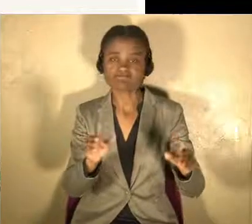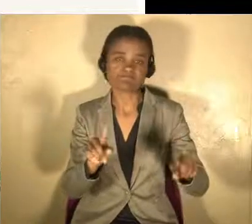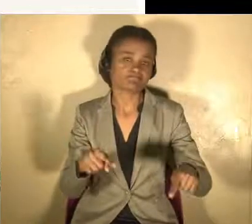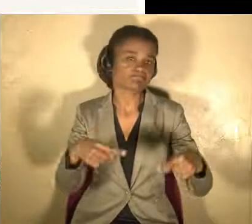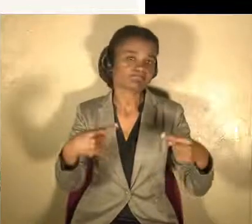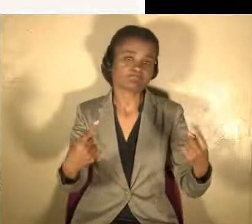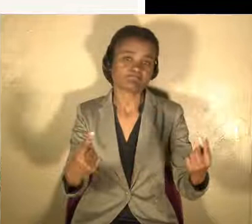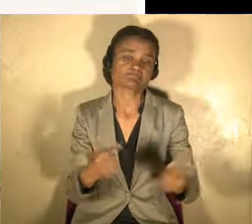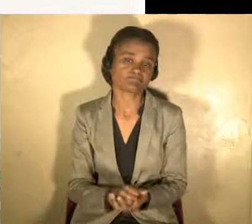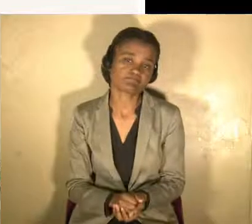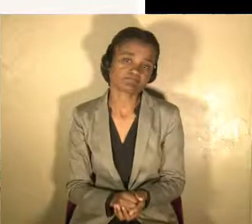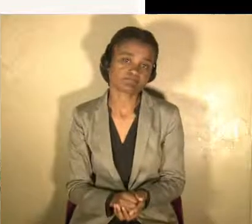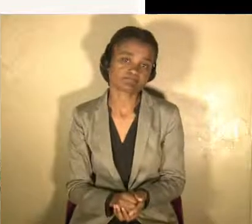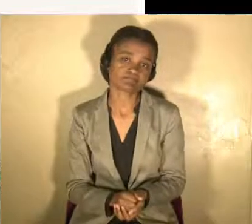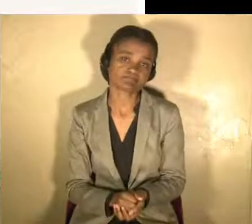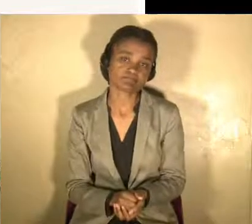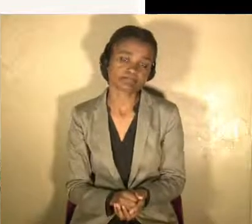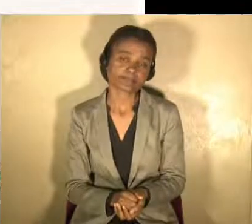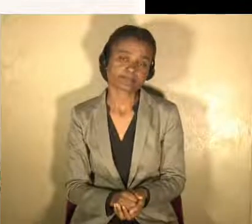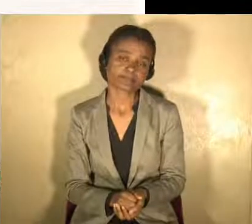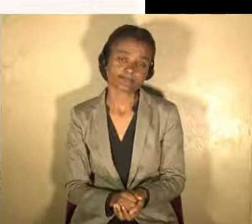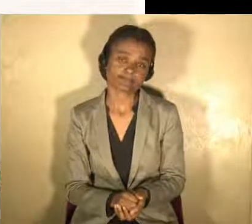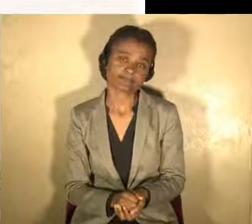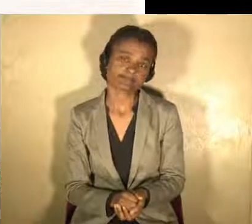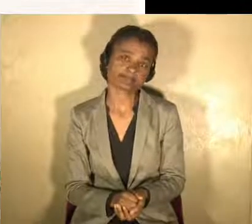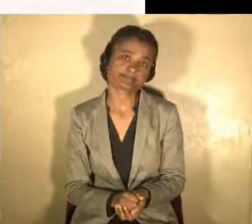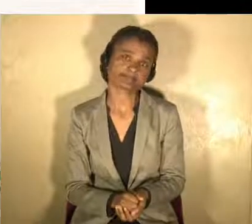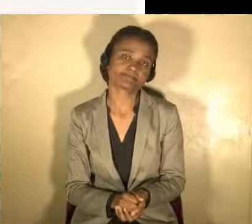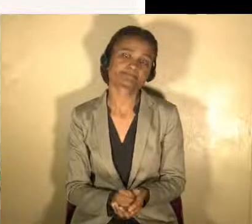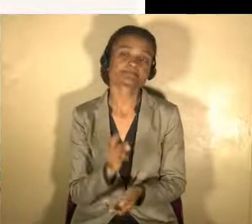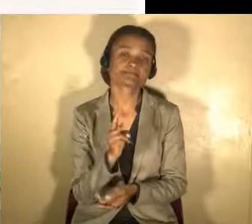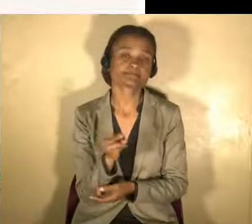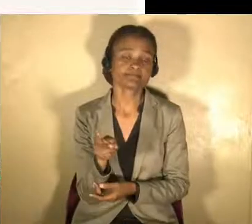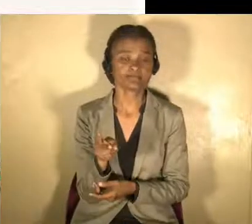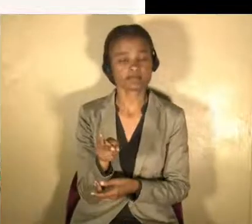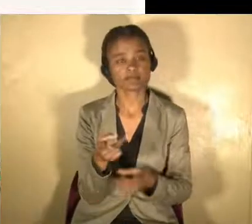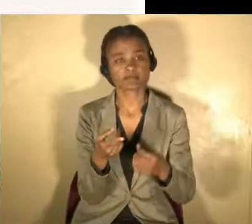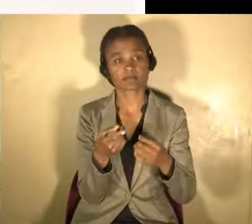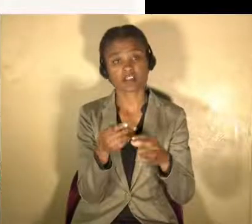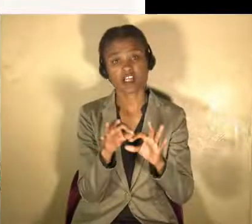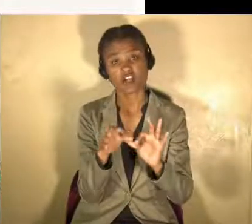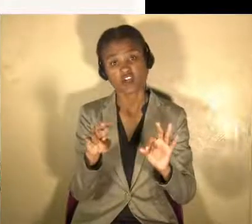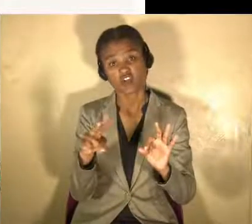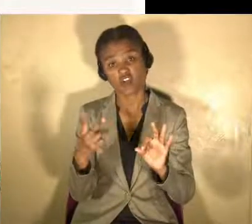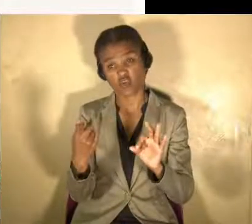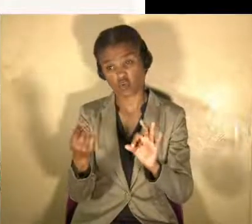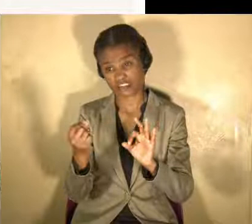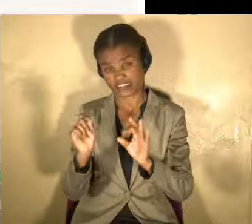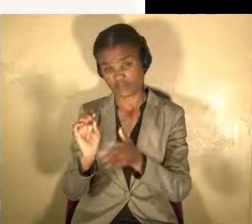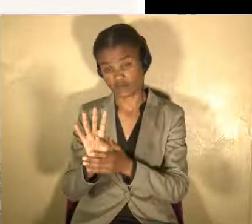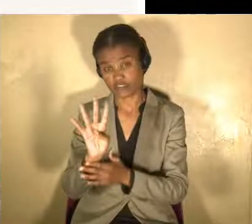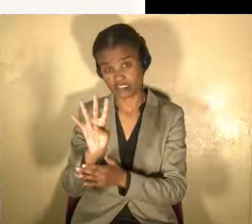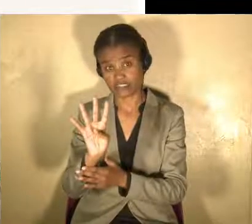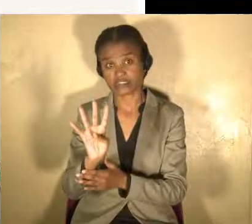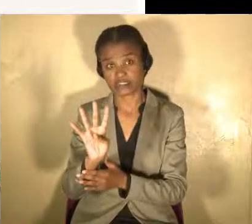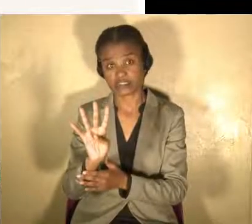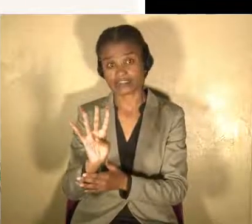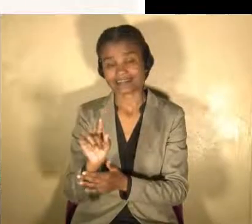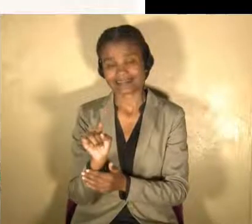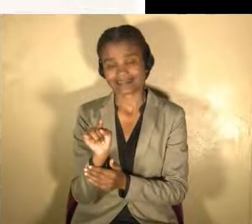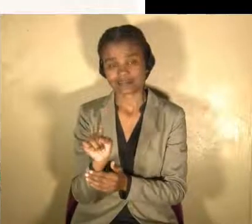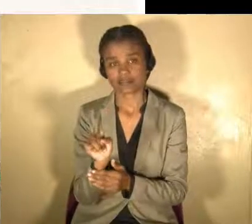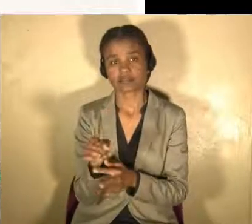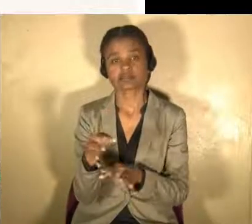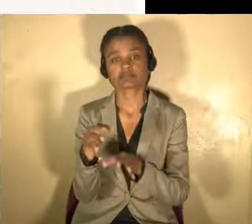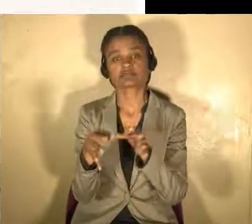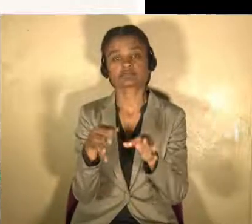we have an amendment for Clause 14, which amends Section 186. It